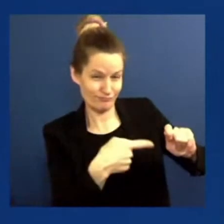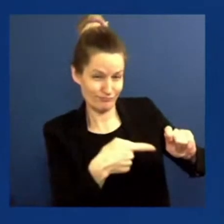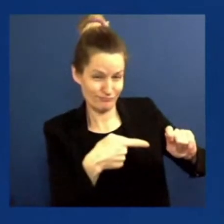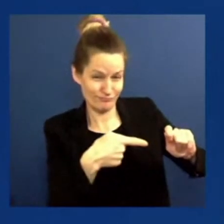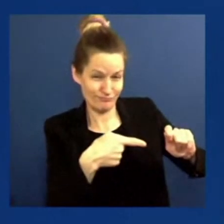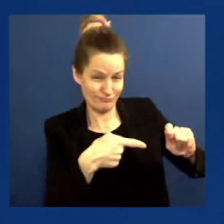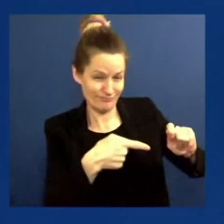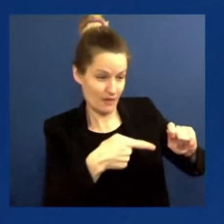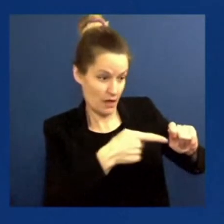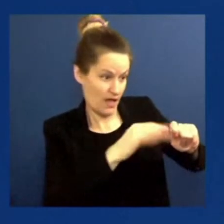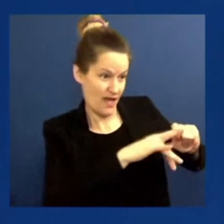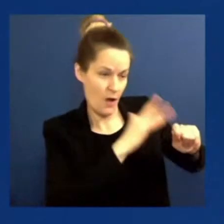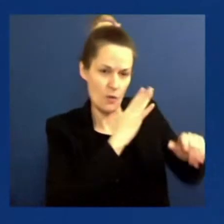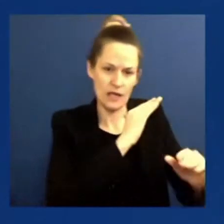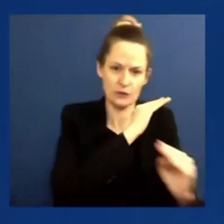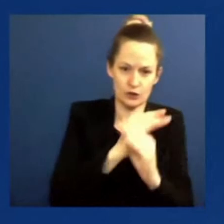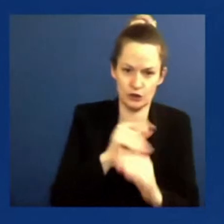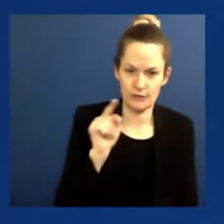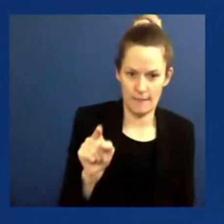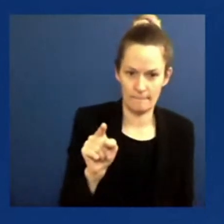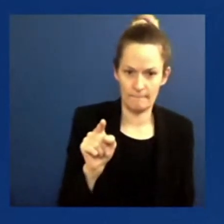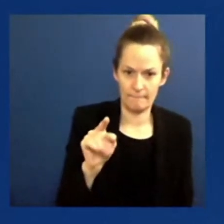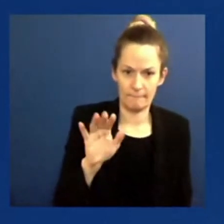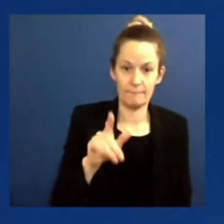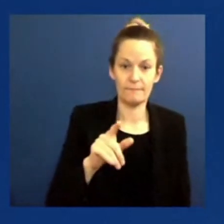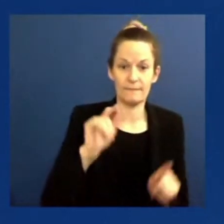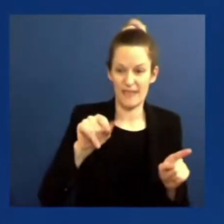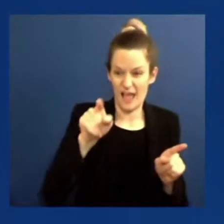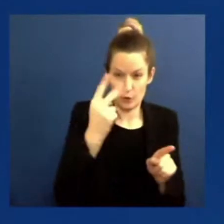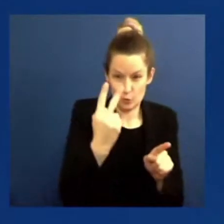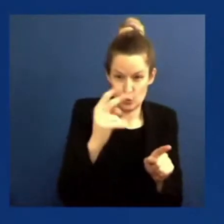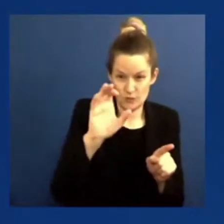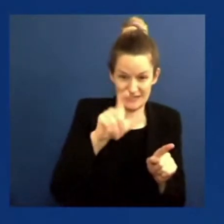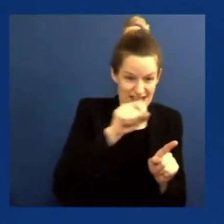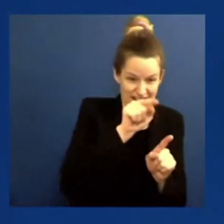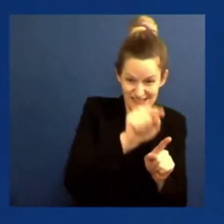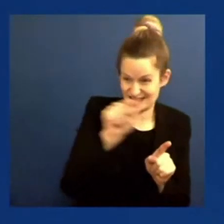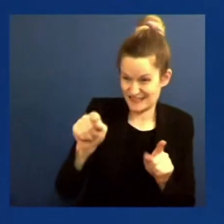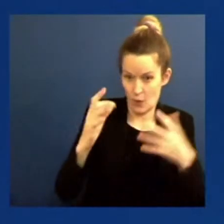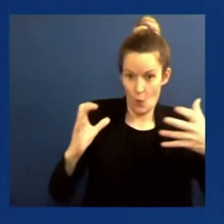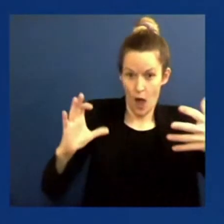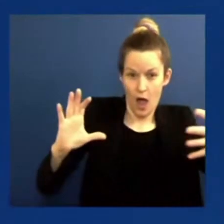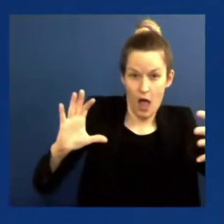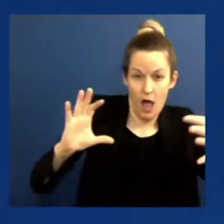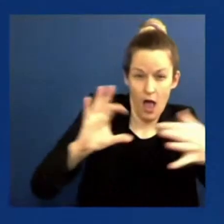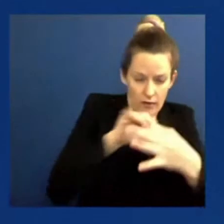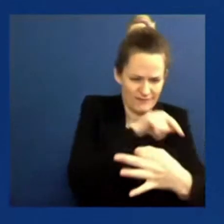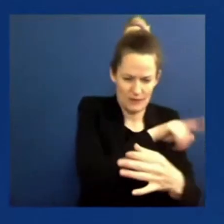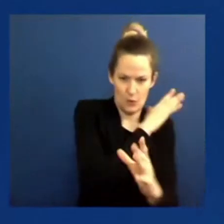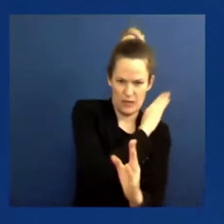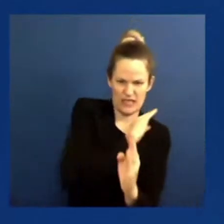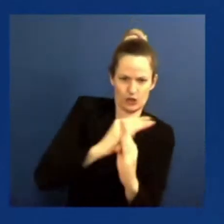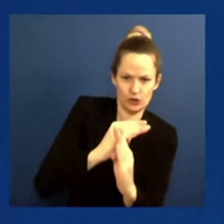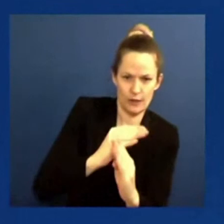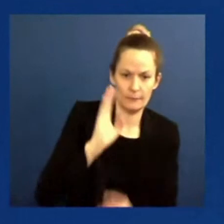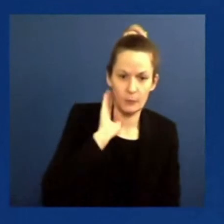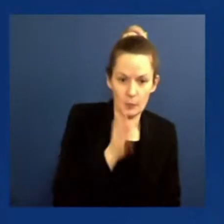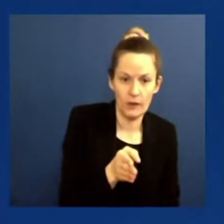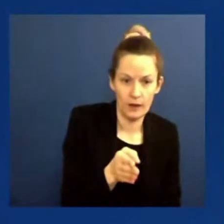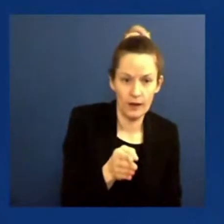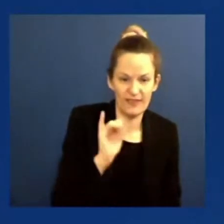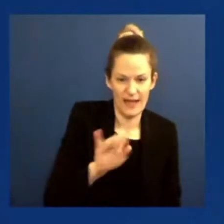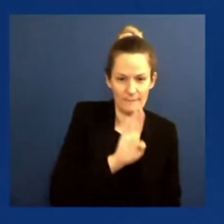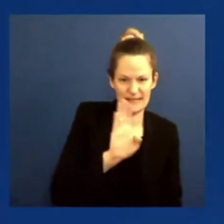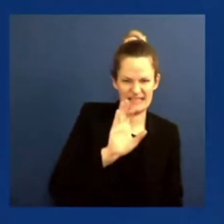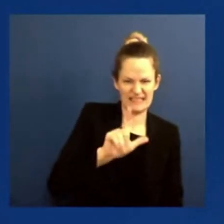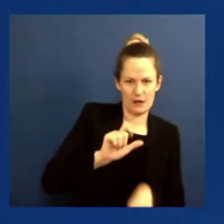specifically impressive with monoclonal antibodies. So a single mutation, for example, might nullify the effect